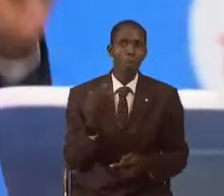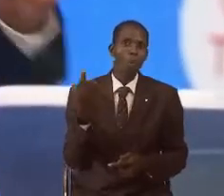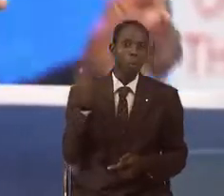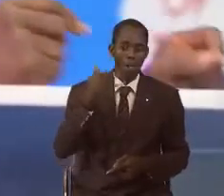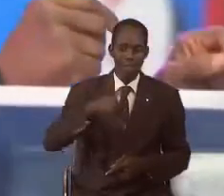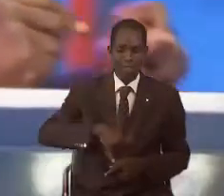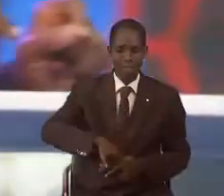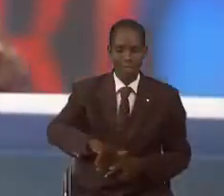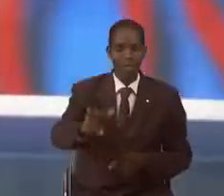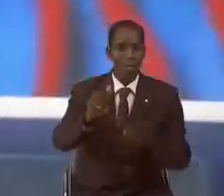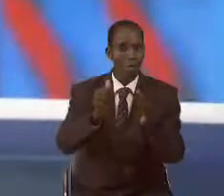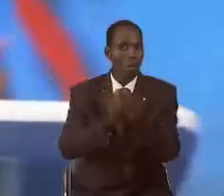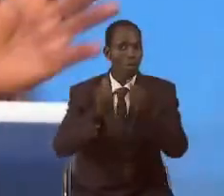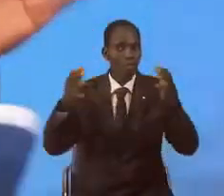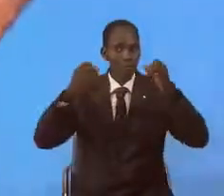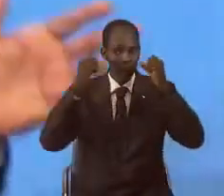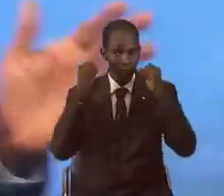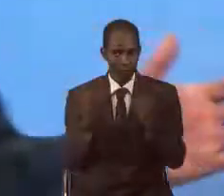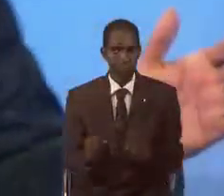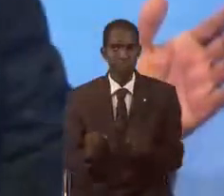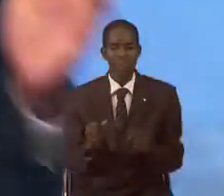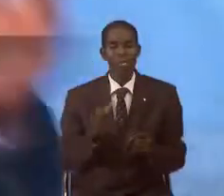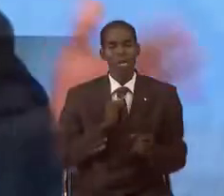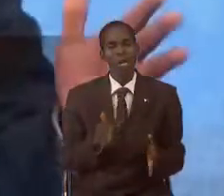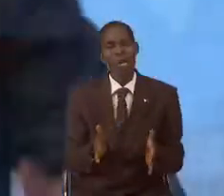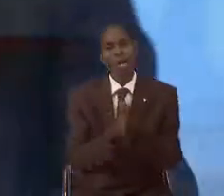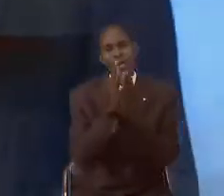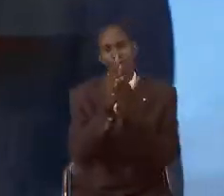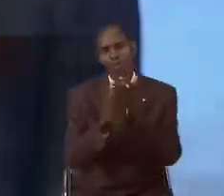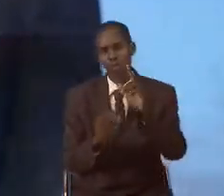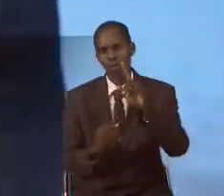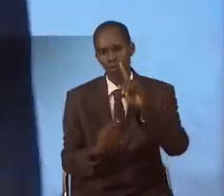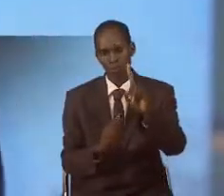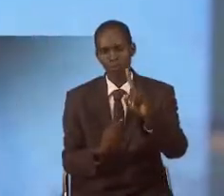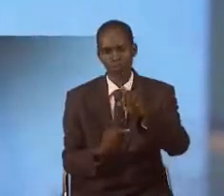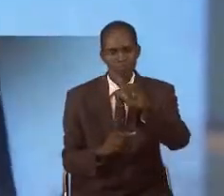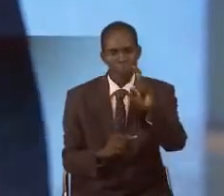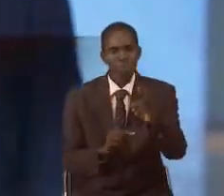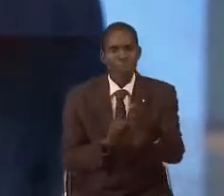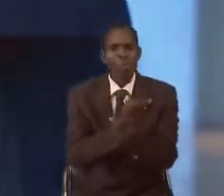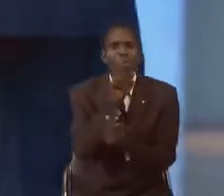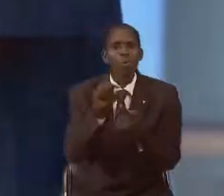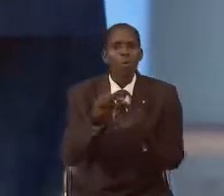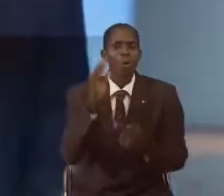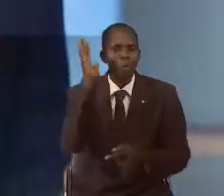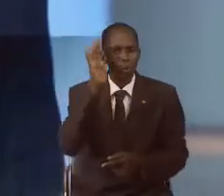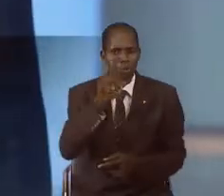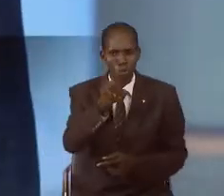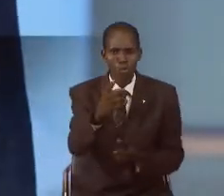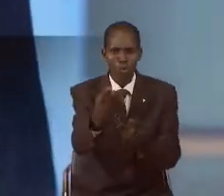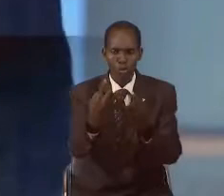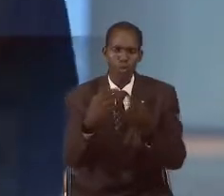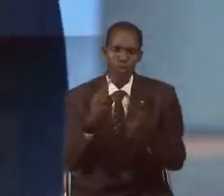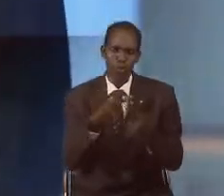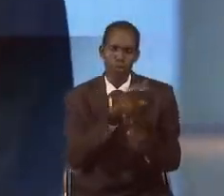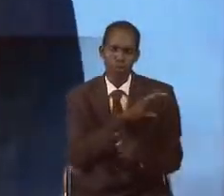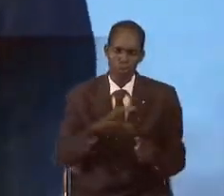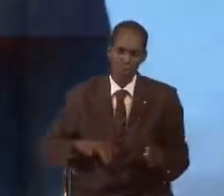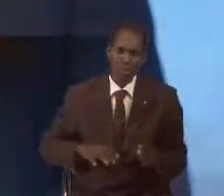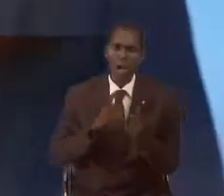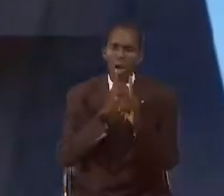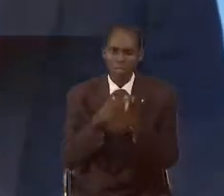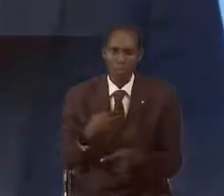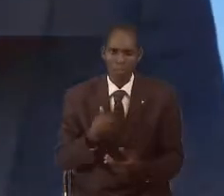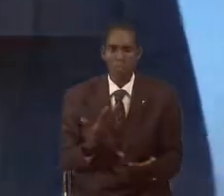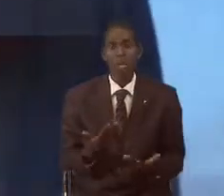understand. When we were yet without strength, I asked somebody, when are you going